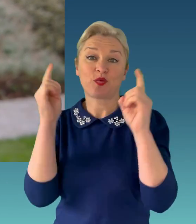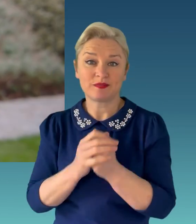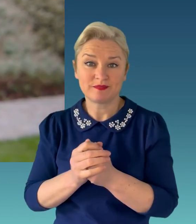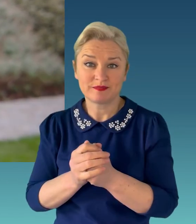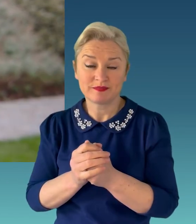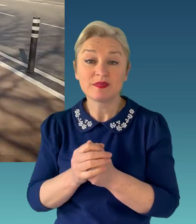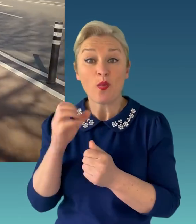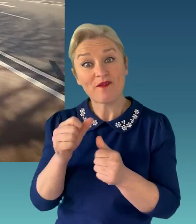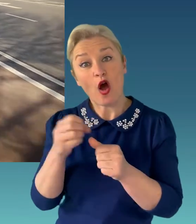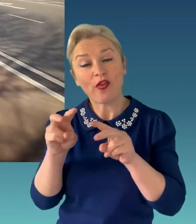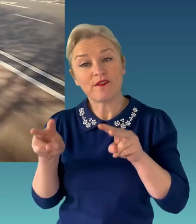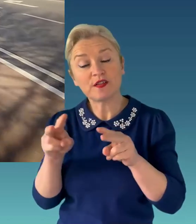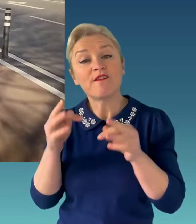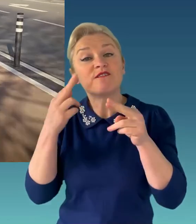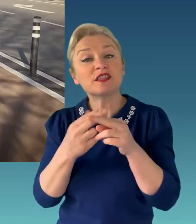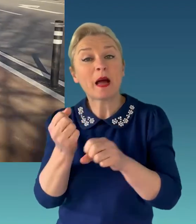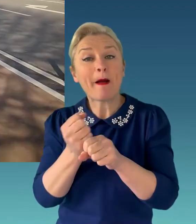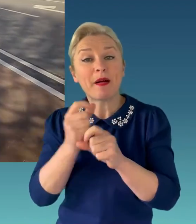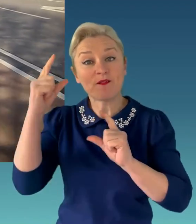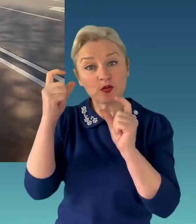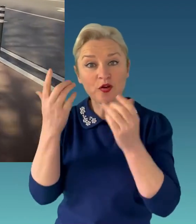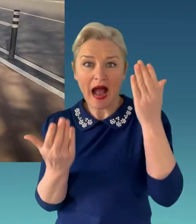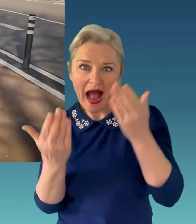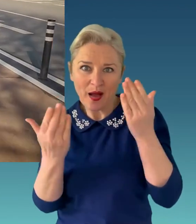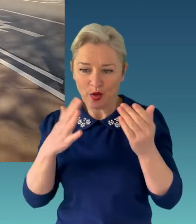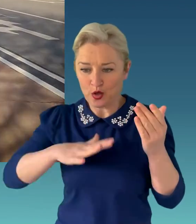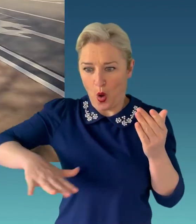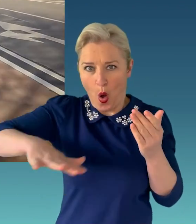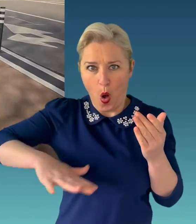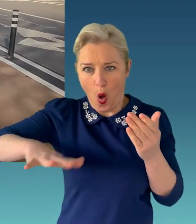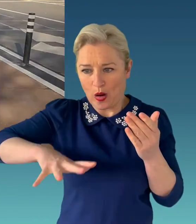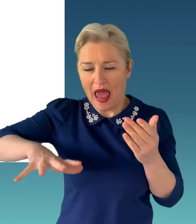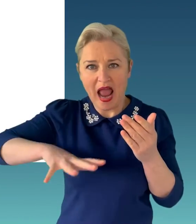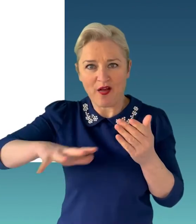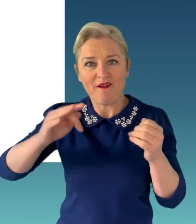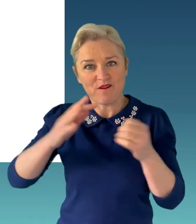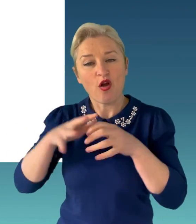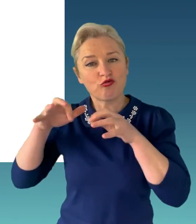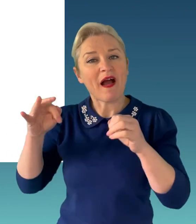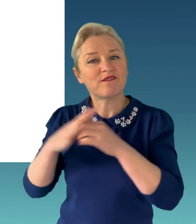other video to find out how to take photos in your local neighbourhood for the Crowd4Access project.